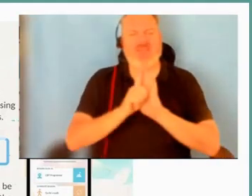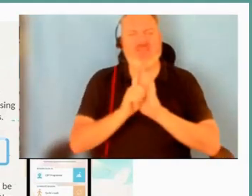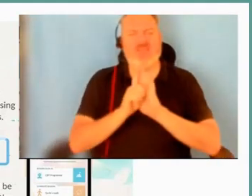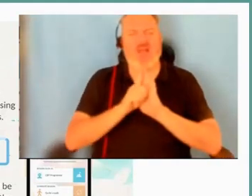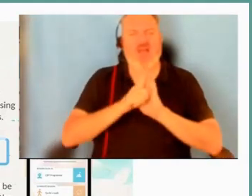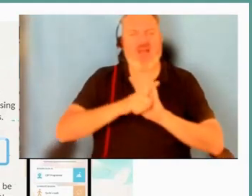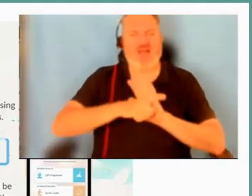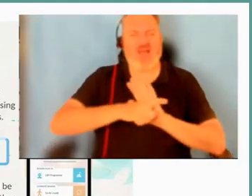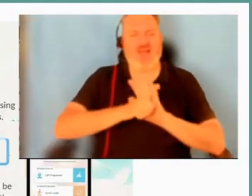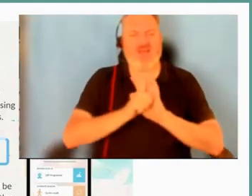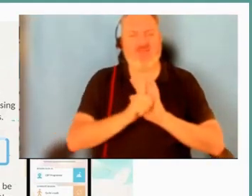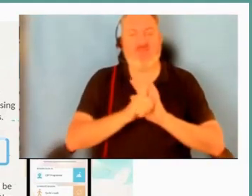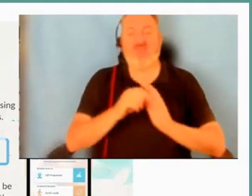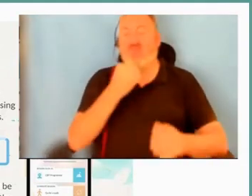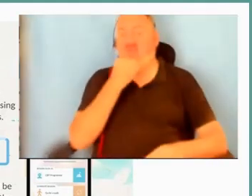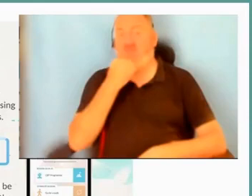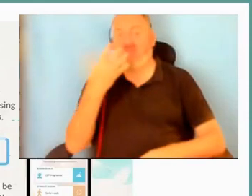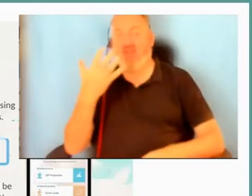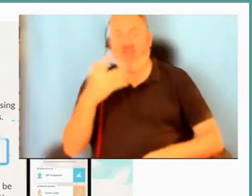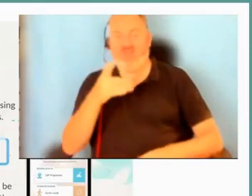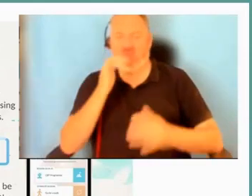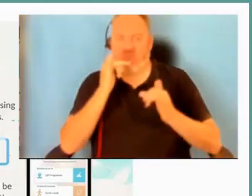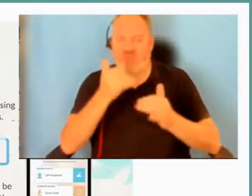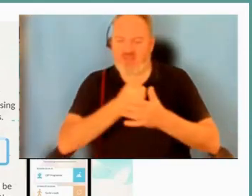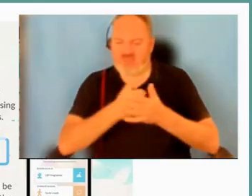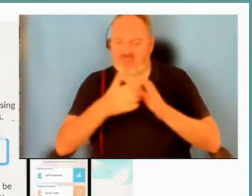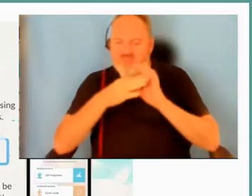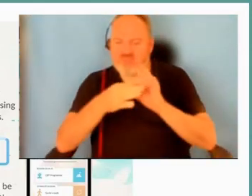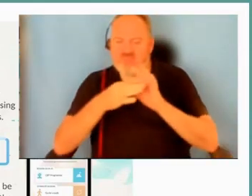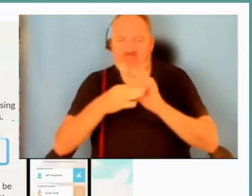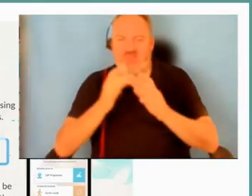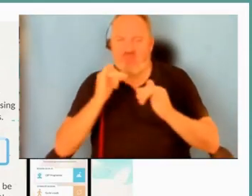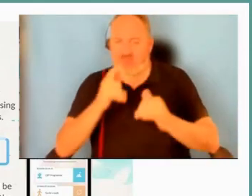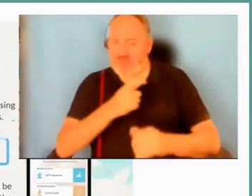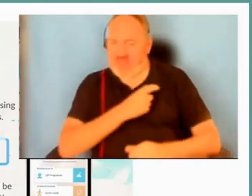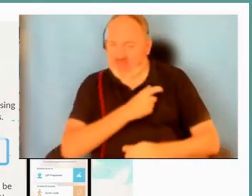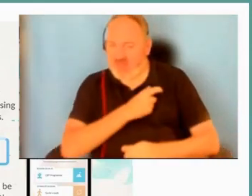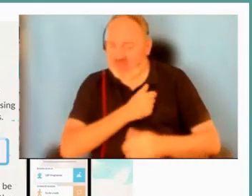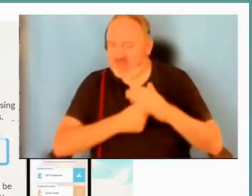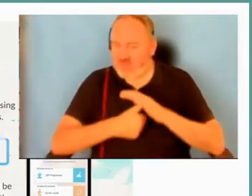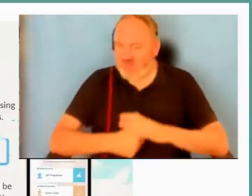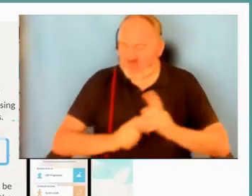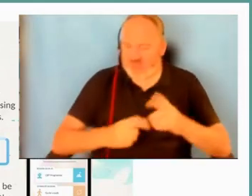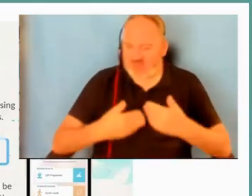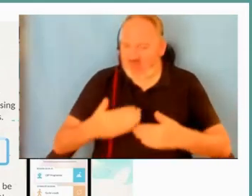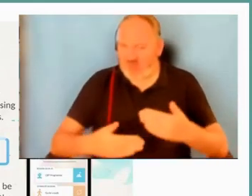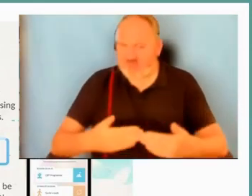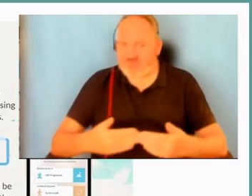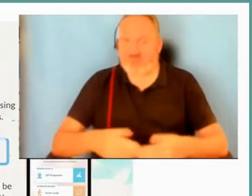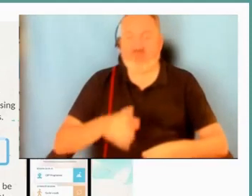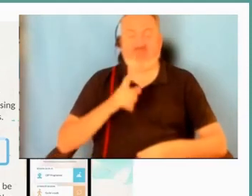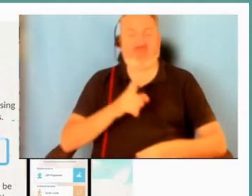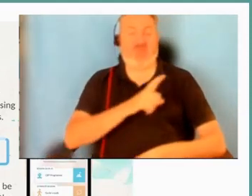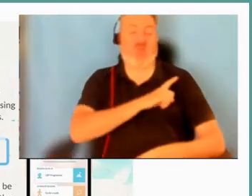it'll do different check-ins with you as well and screen for anxiety and depression. And the reason that this app